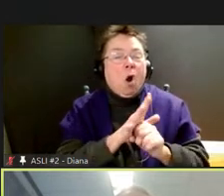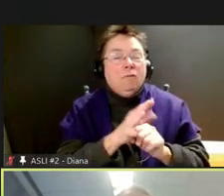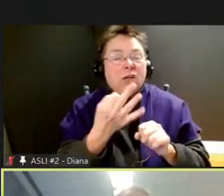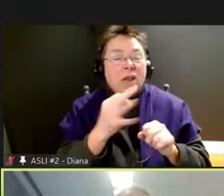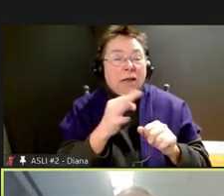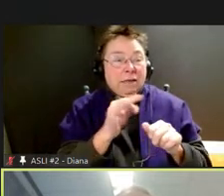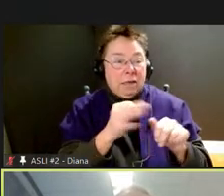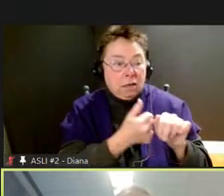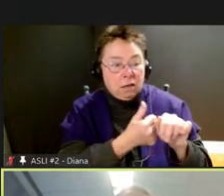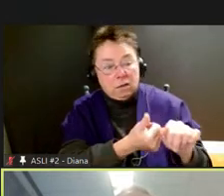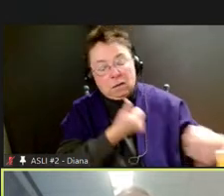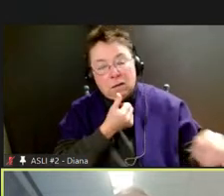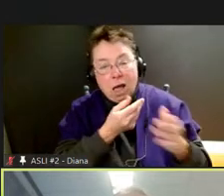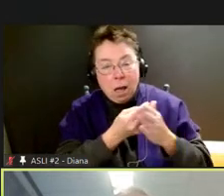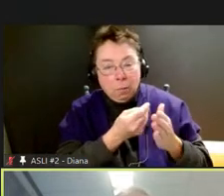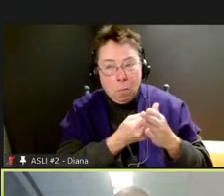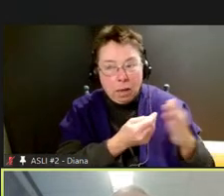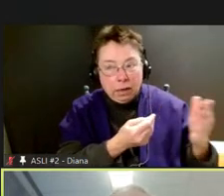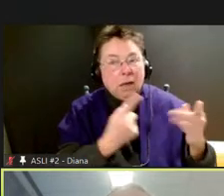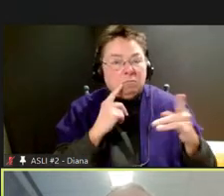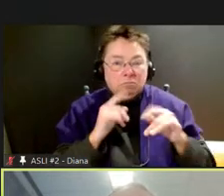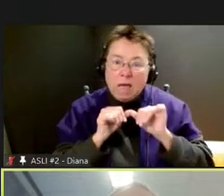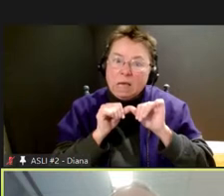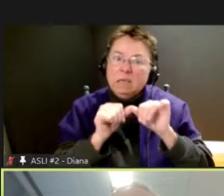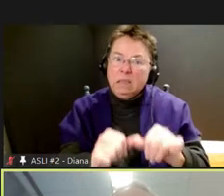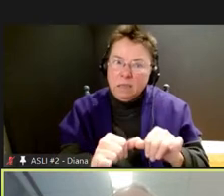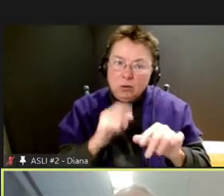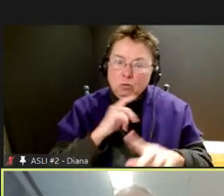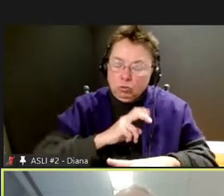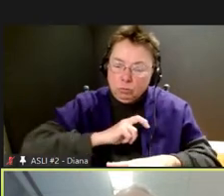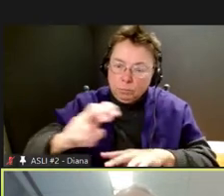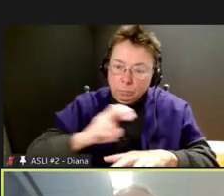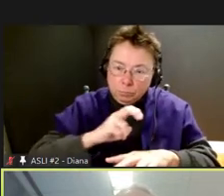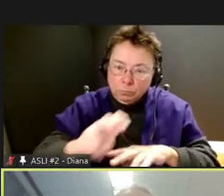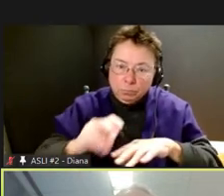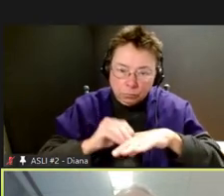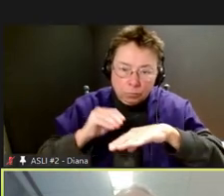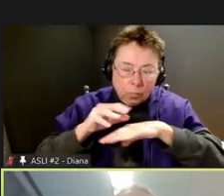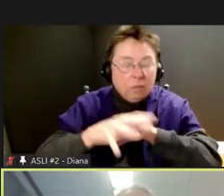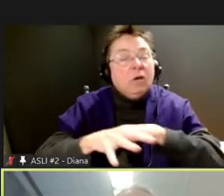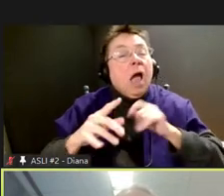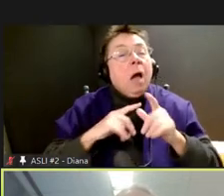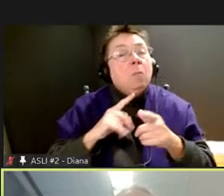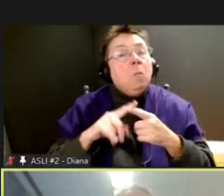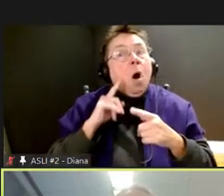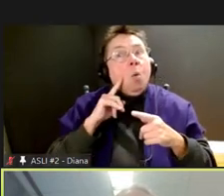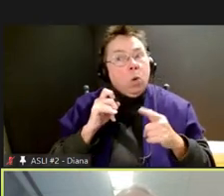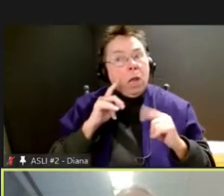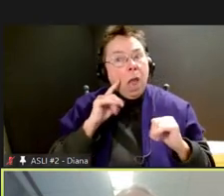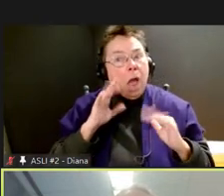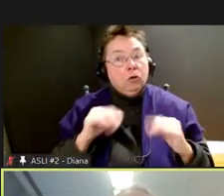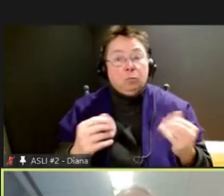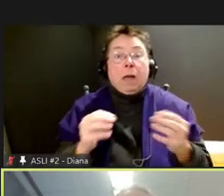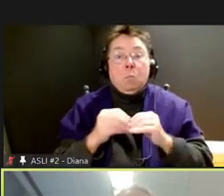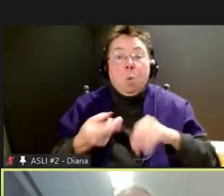pandemic that continues to impact public transportation. Ridership is expected to